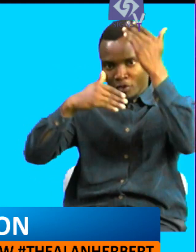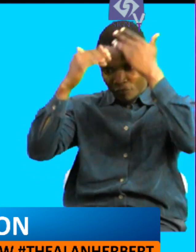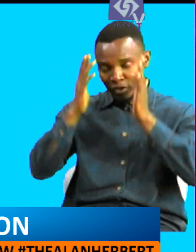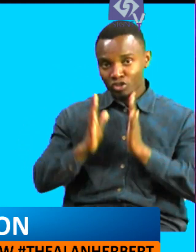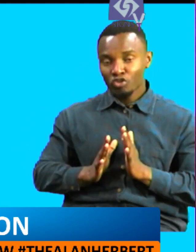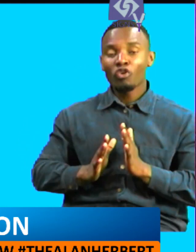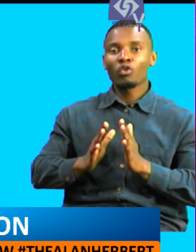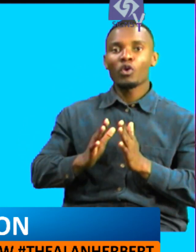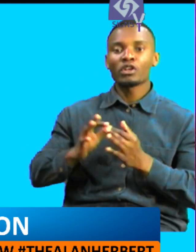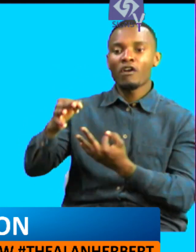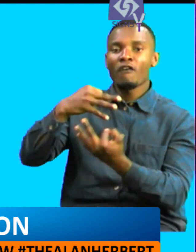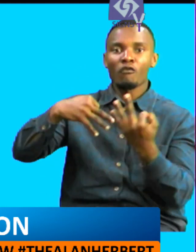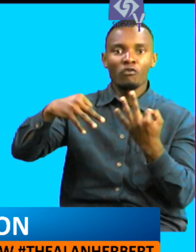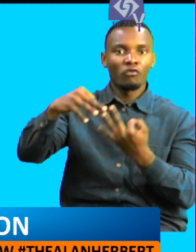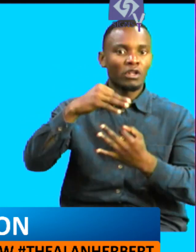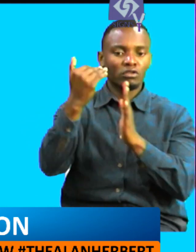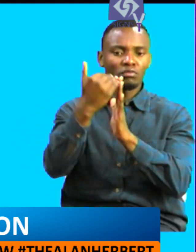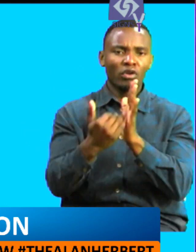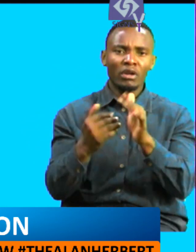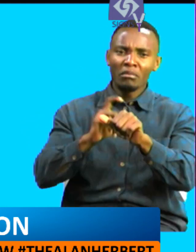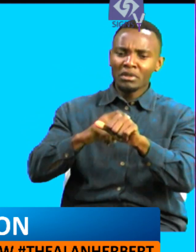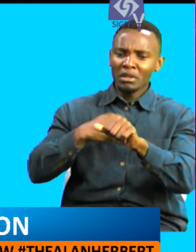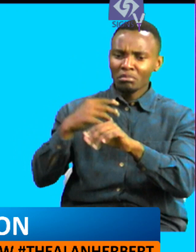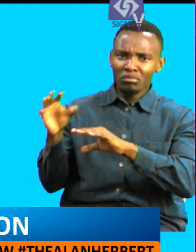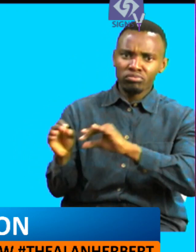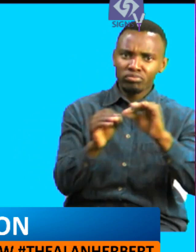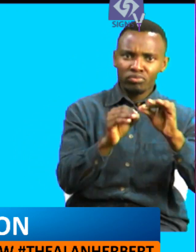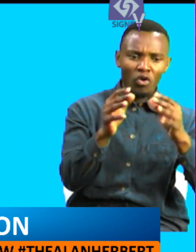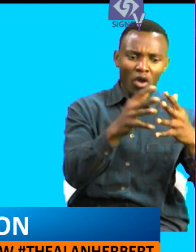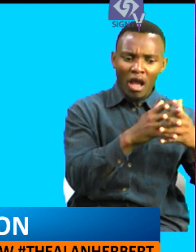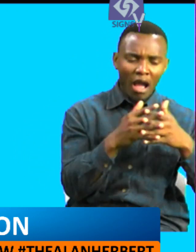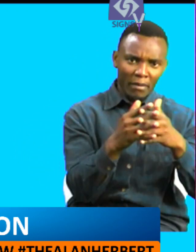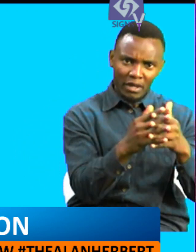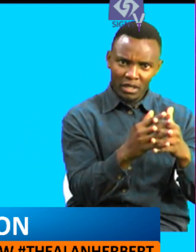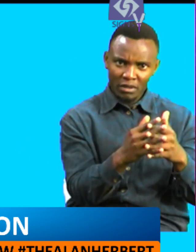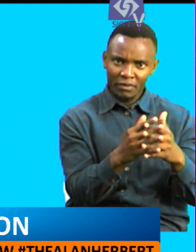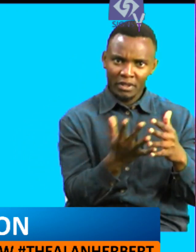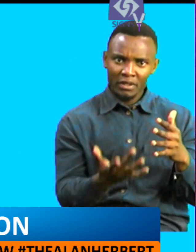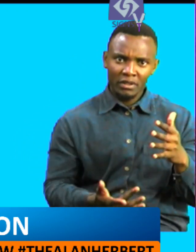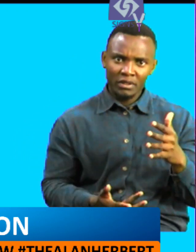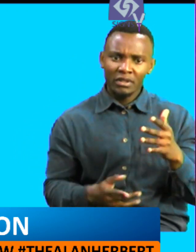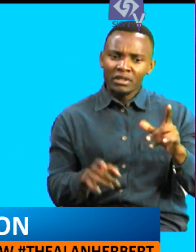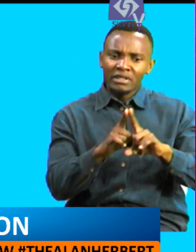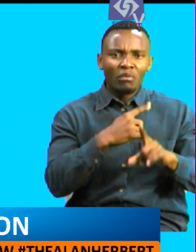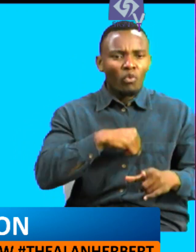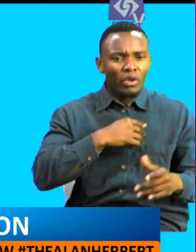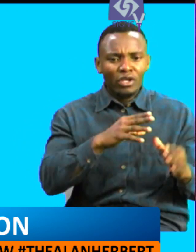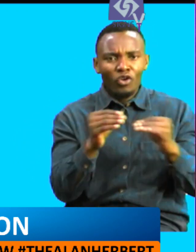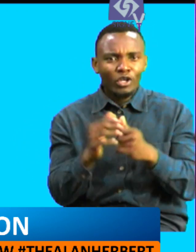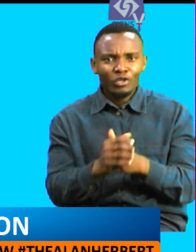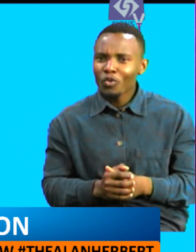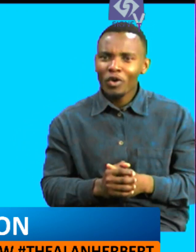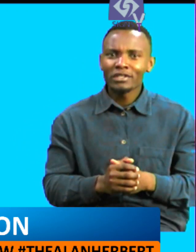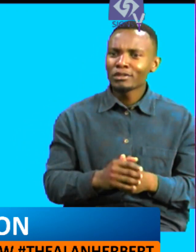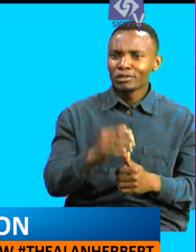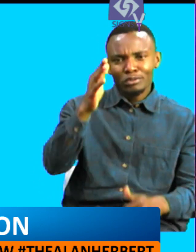fellowship. Yes. So when I went to the US and we were going to high-end